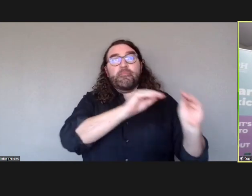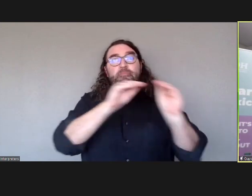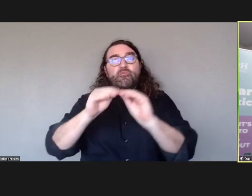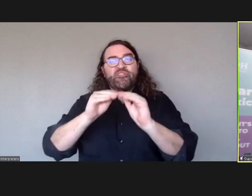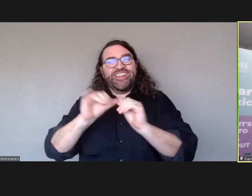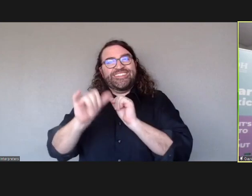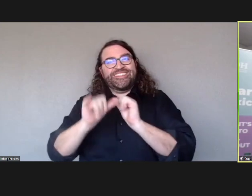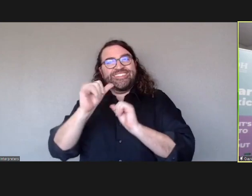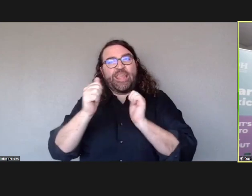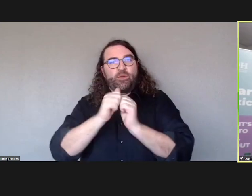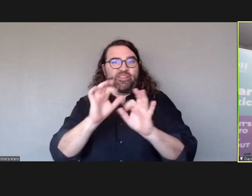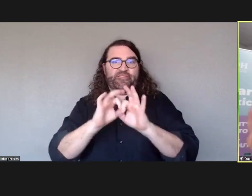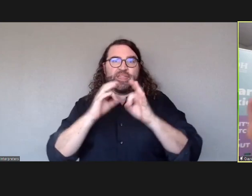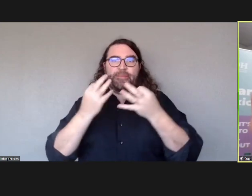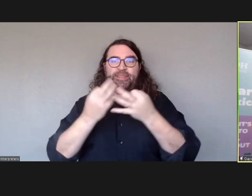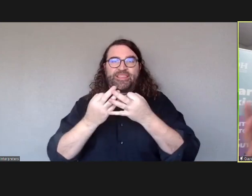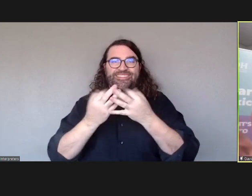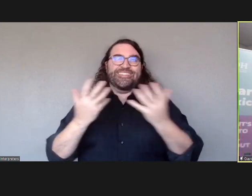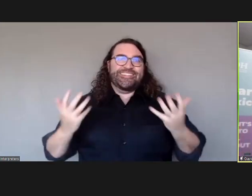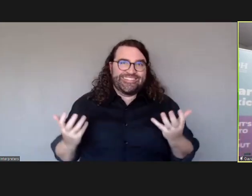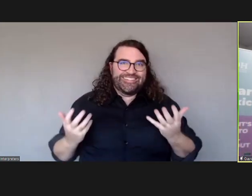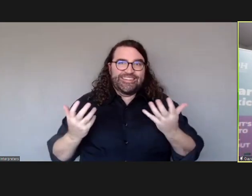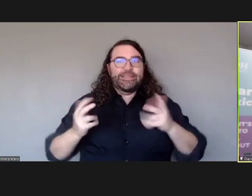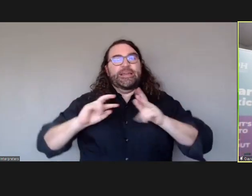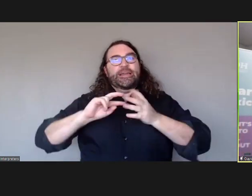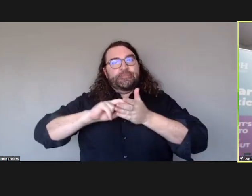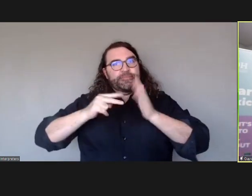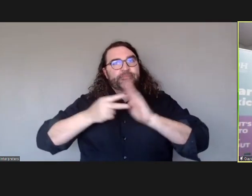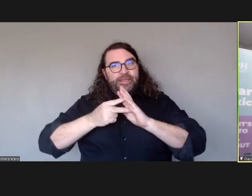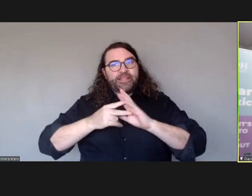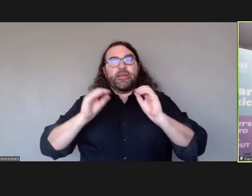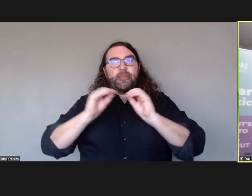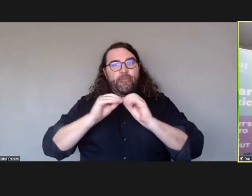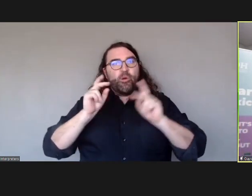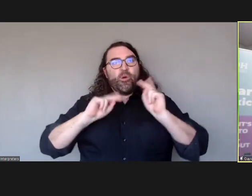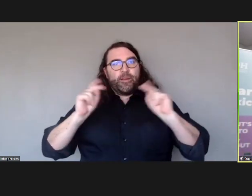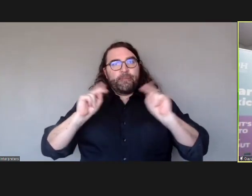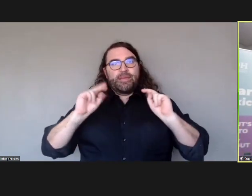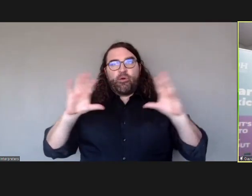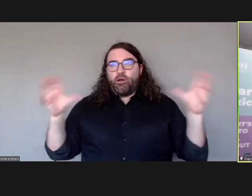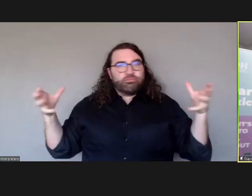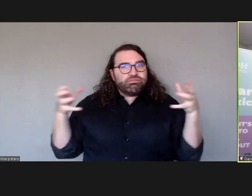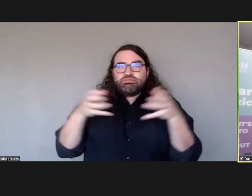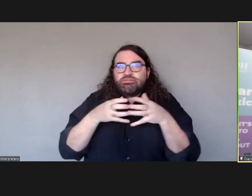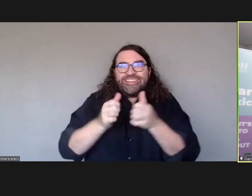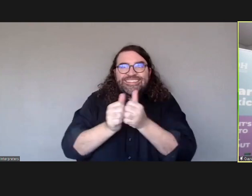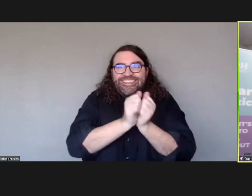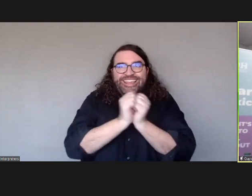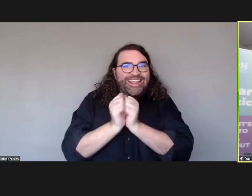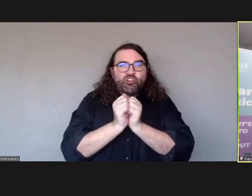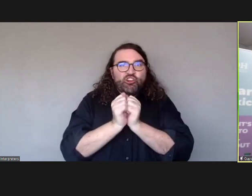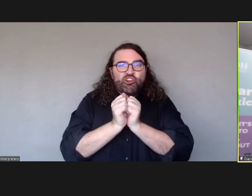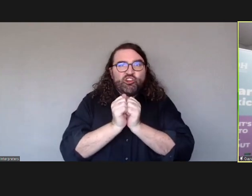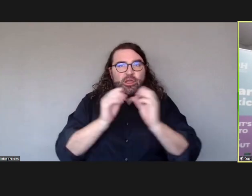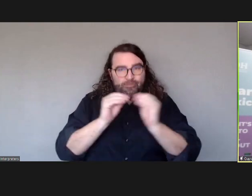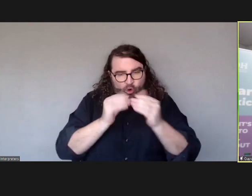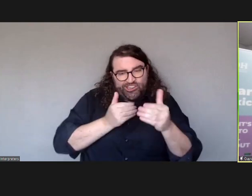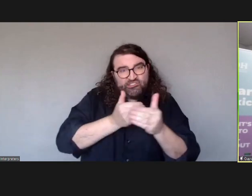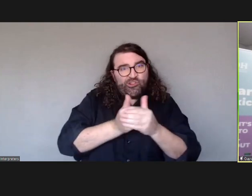not so nearby. And so, getting people, increasing the population density like